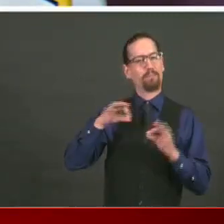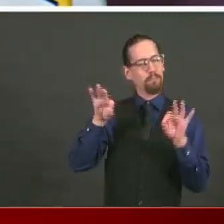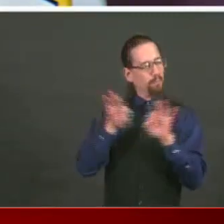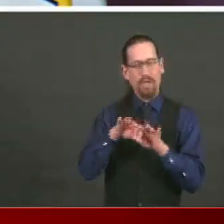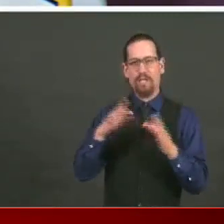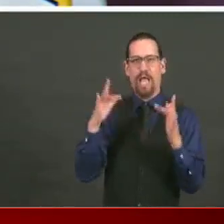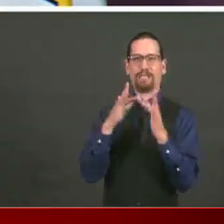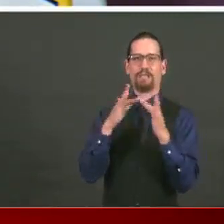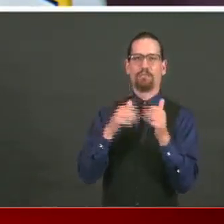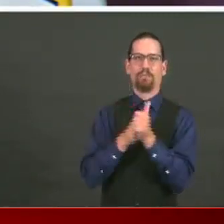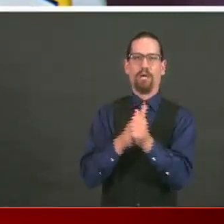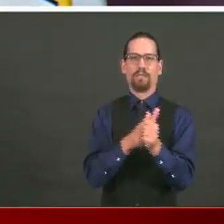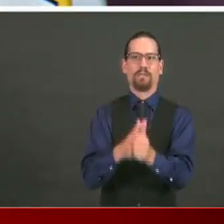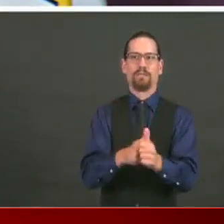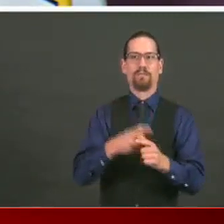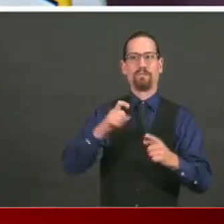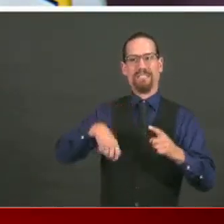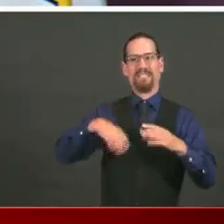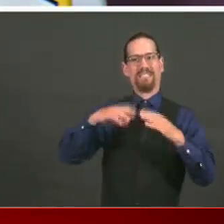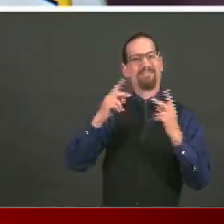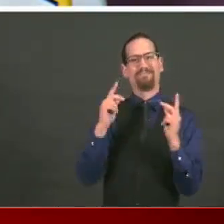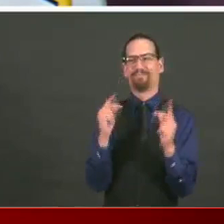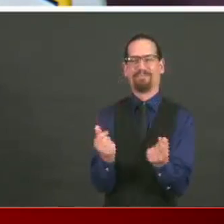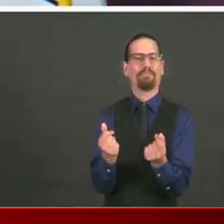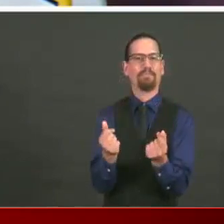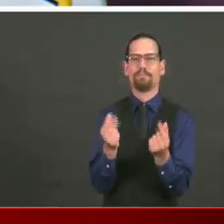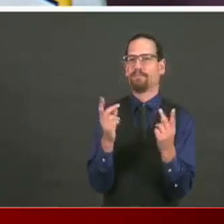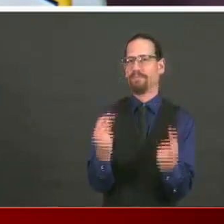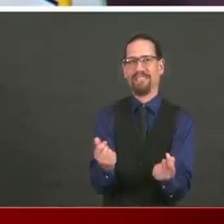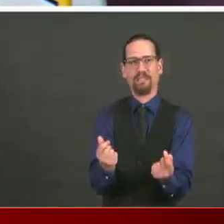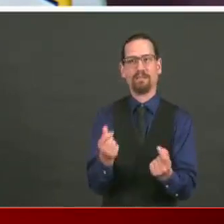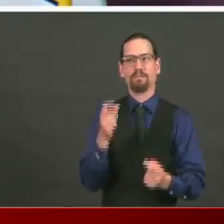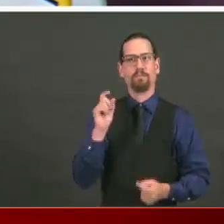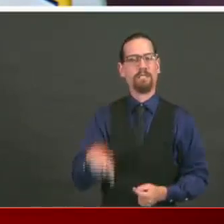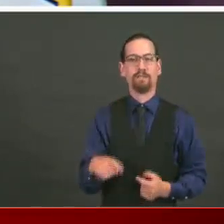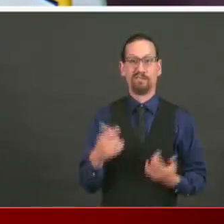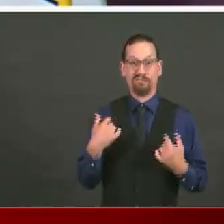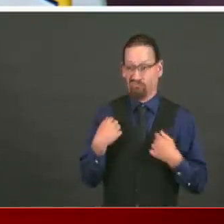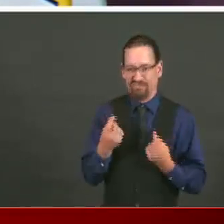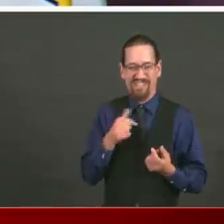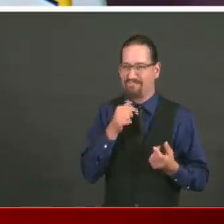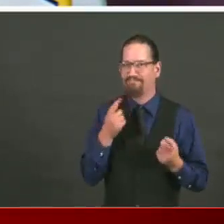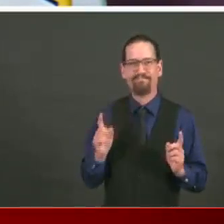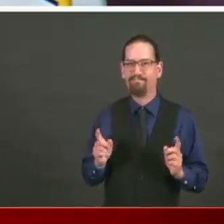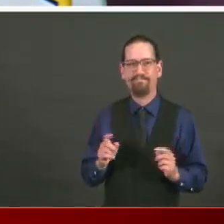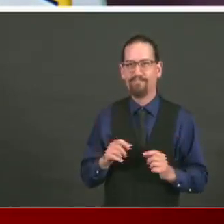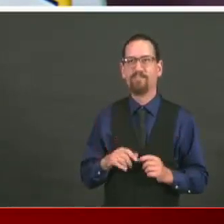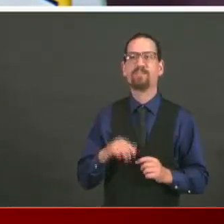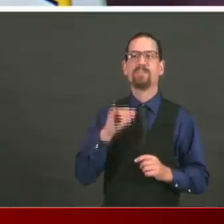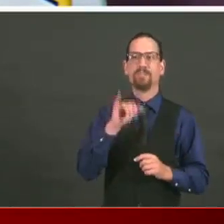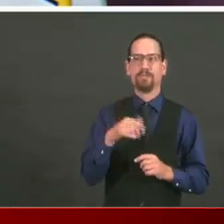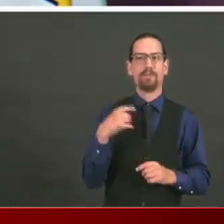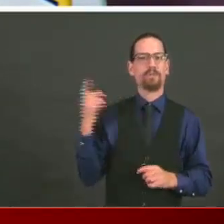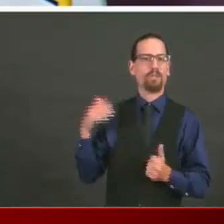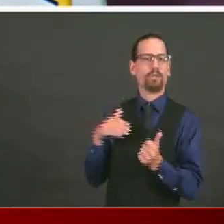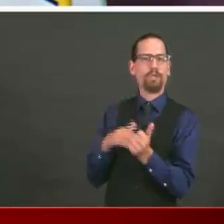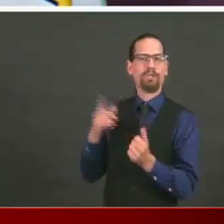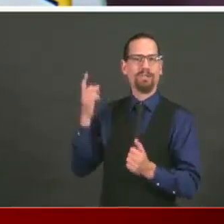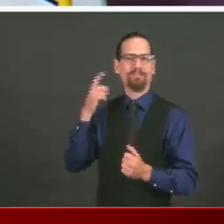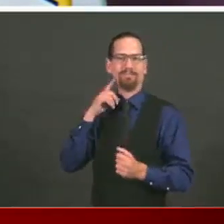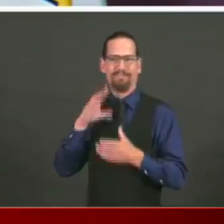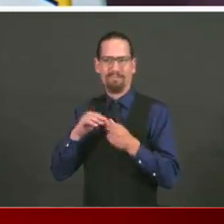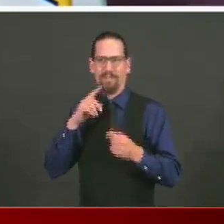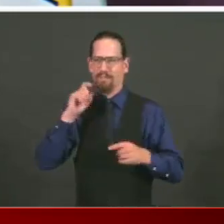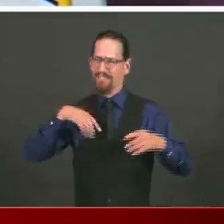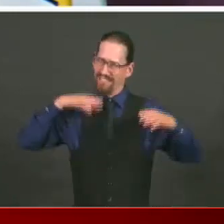effective. So we are, as she says, laser focus. Like, we have got to